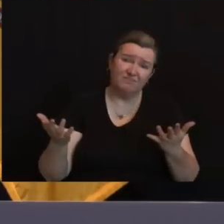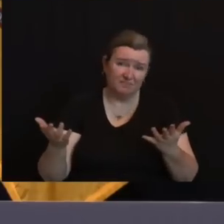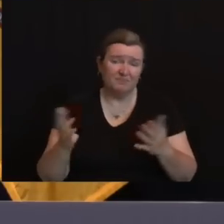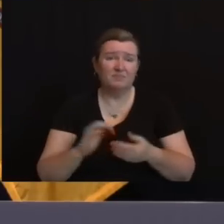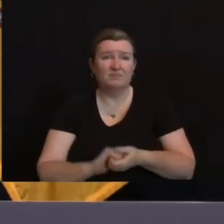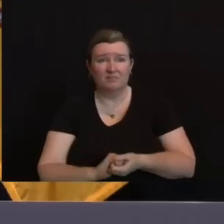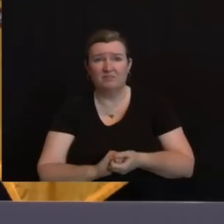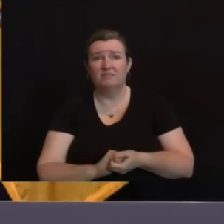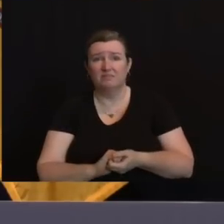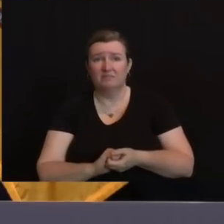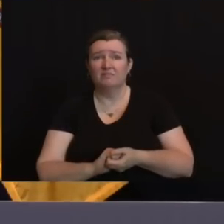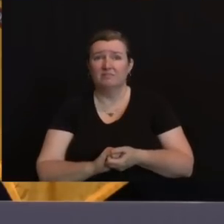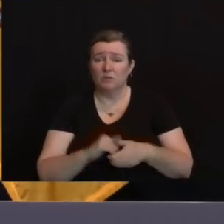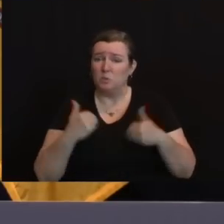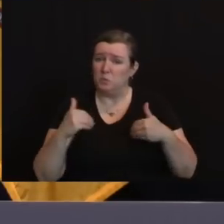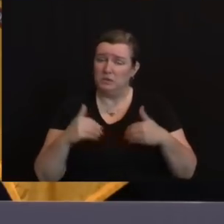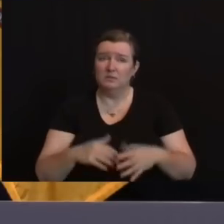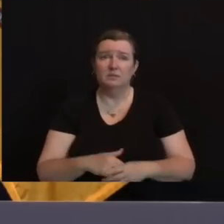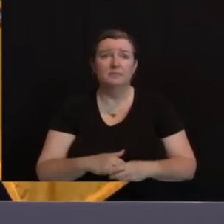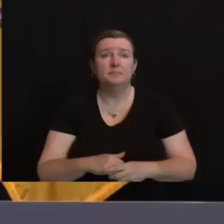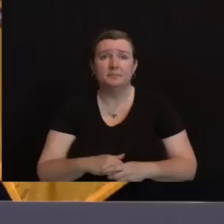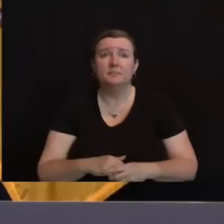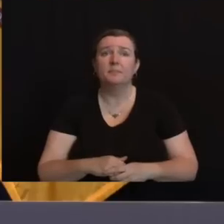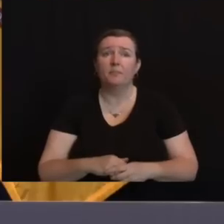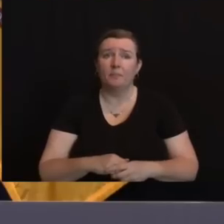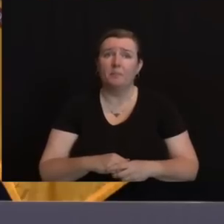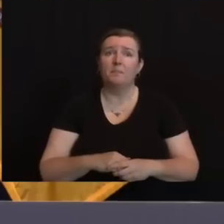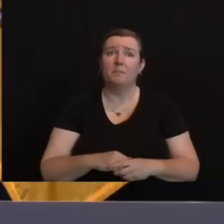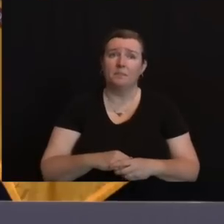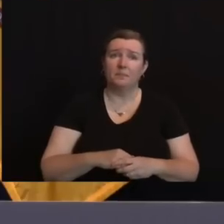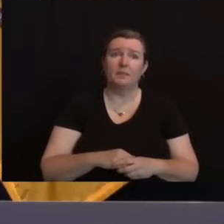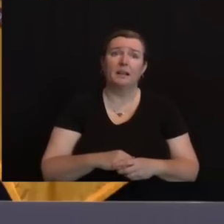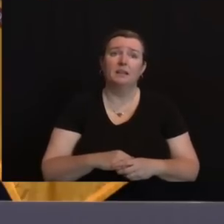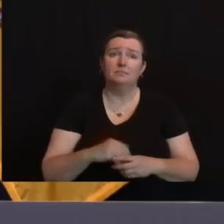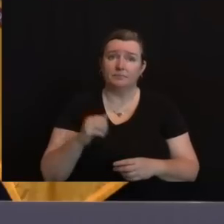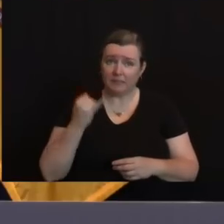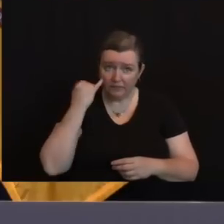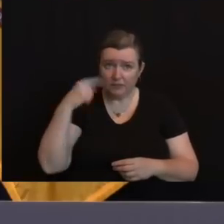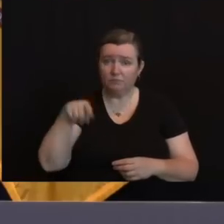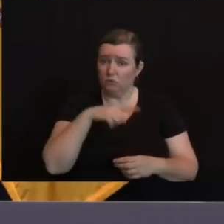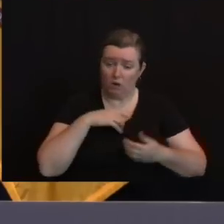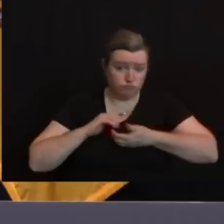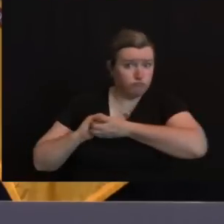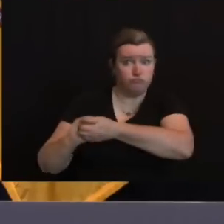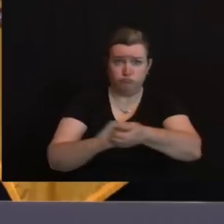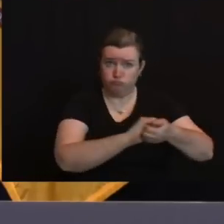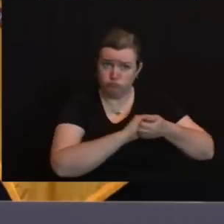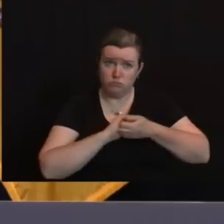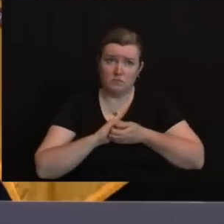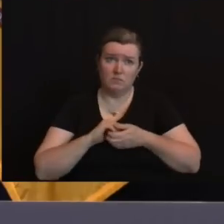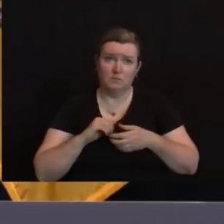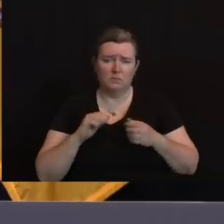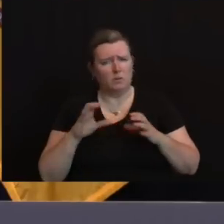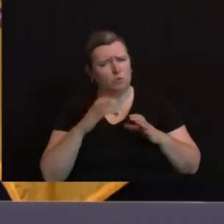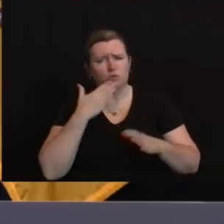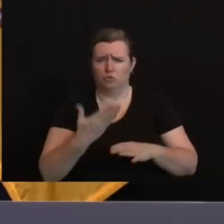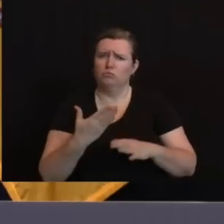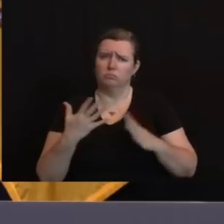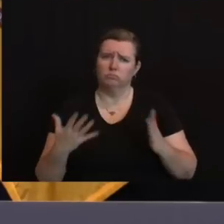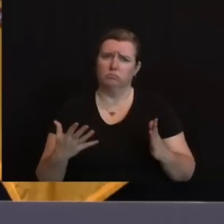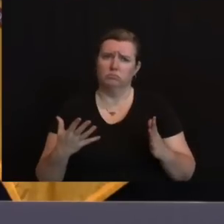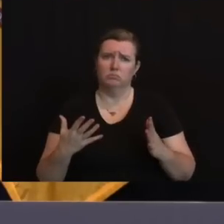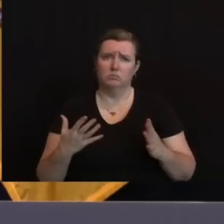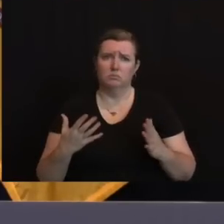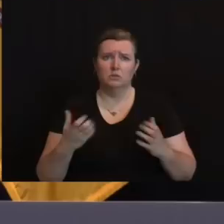And those, if both sides of that equation do their job, we should be in good shape. So that's giving us the confidence to be able to take